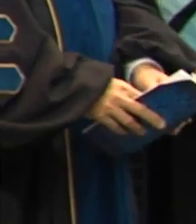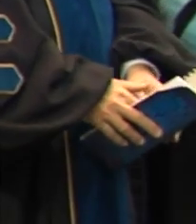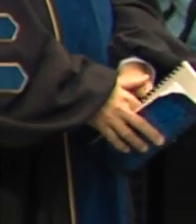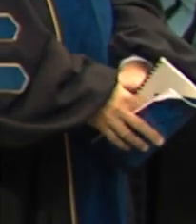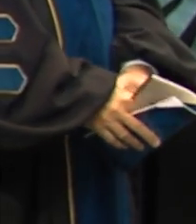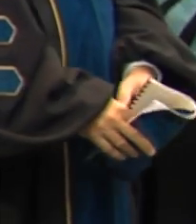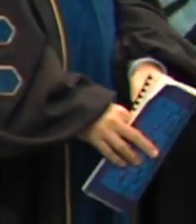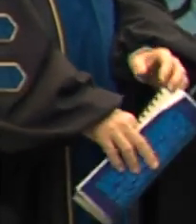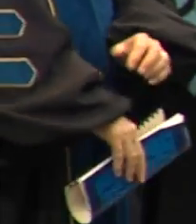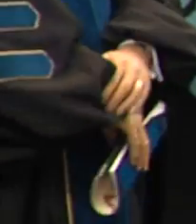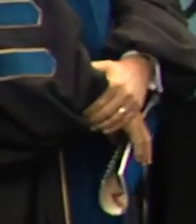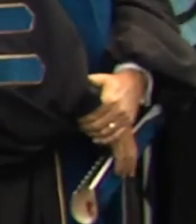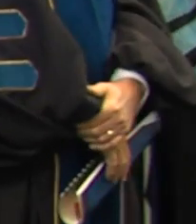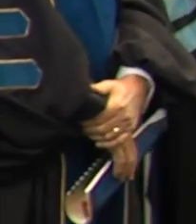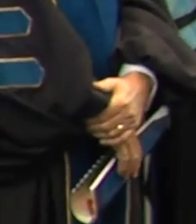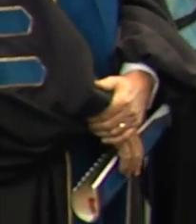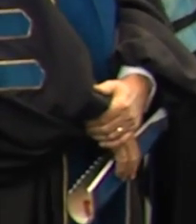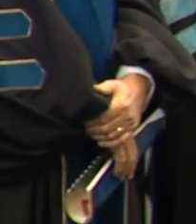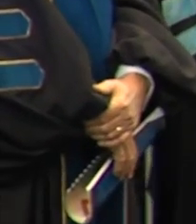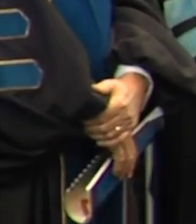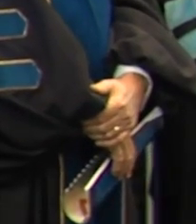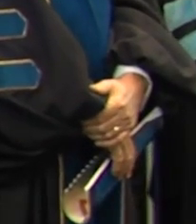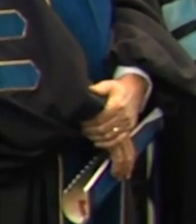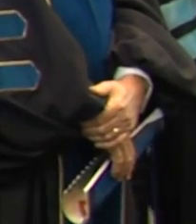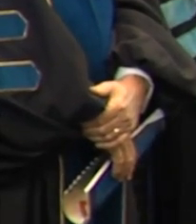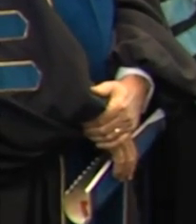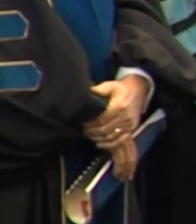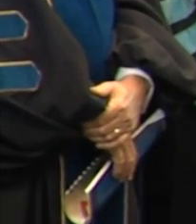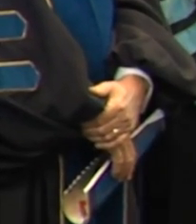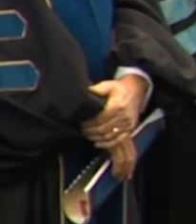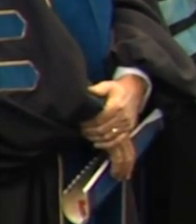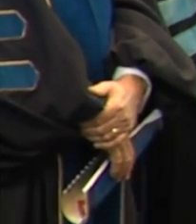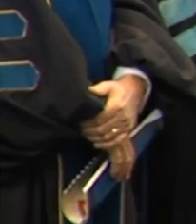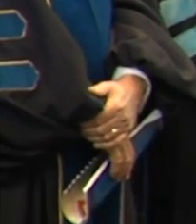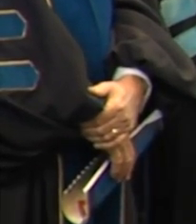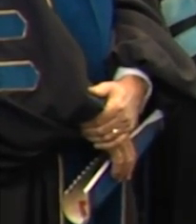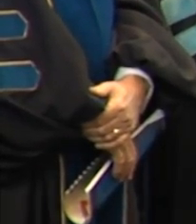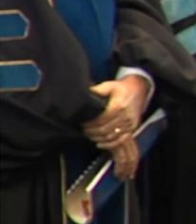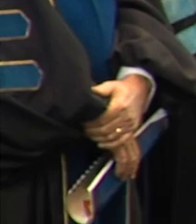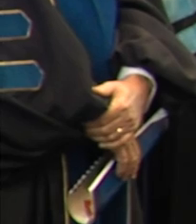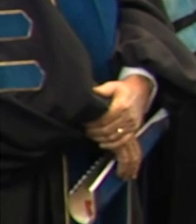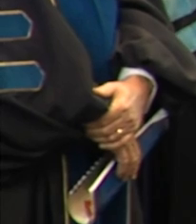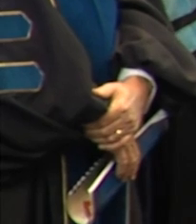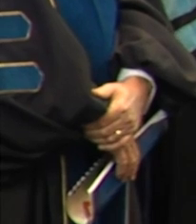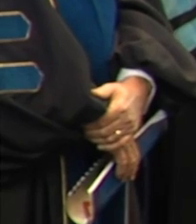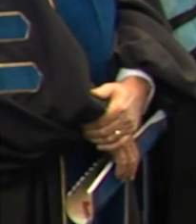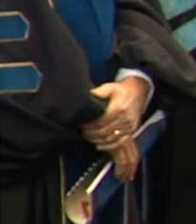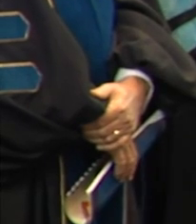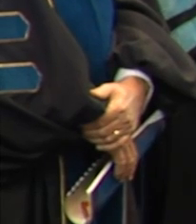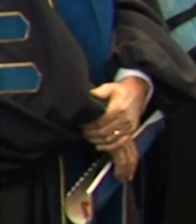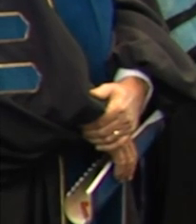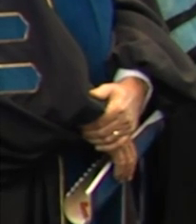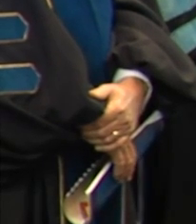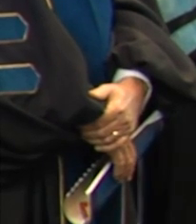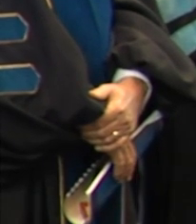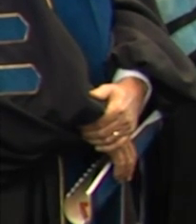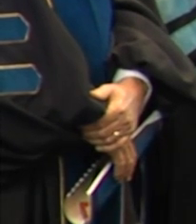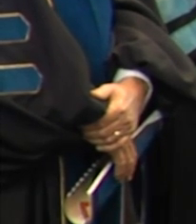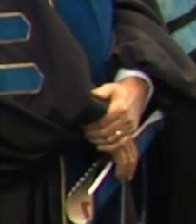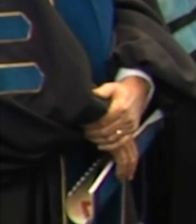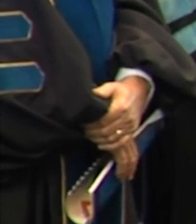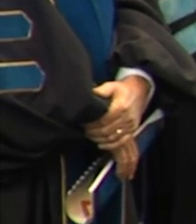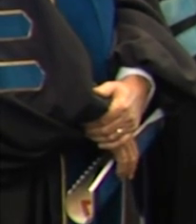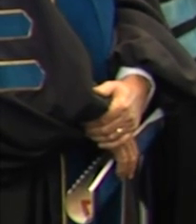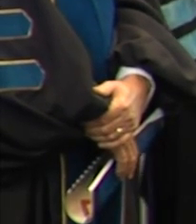Good morning and welcome, family, friends, faculty, staff, and for sure candidates for degrees